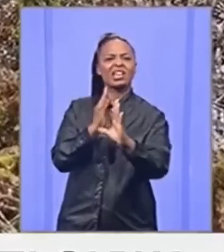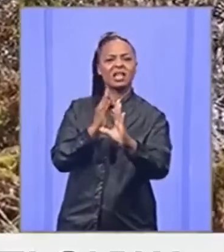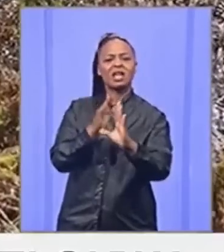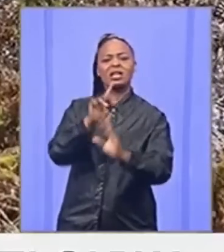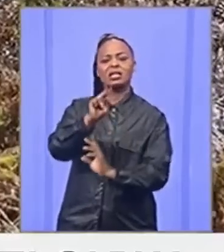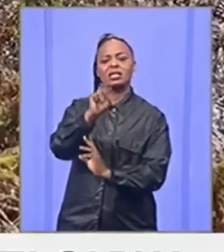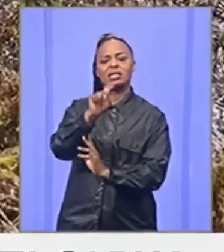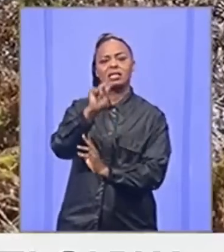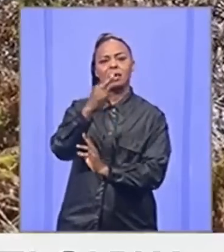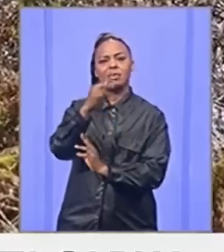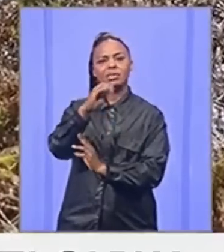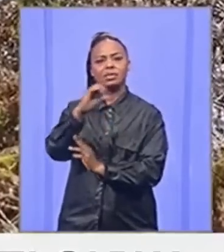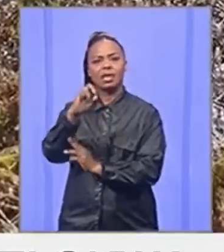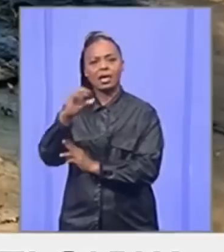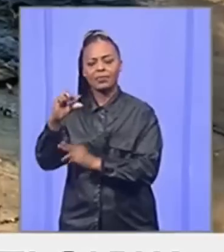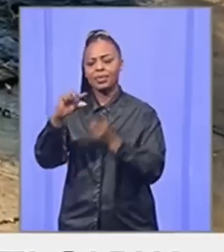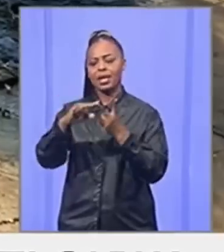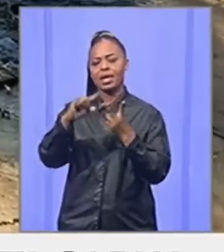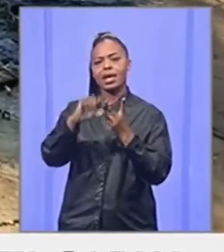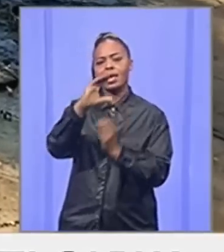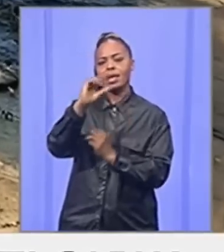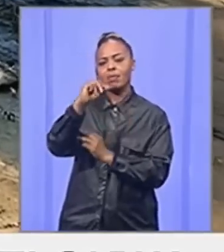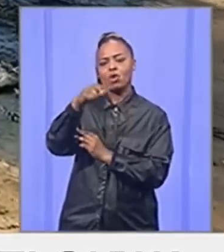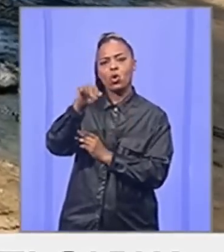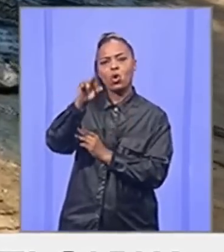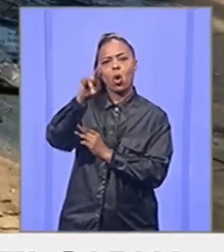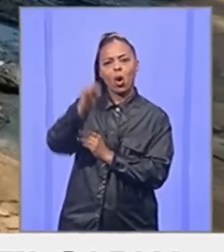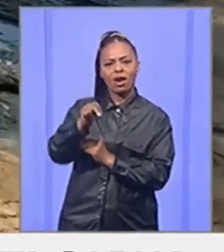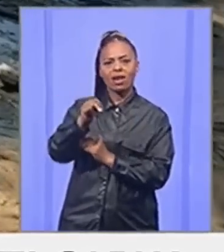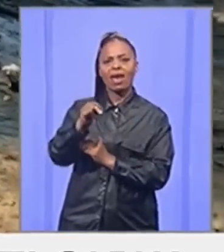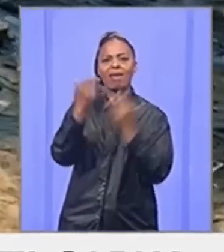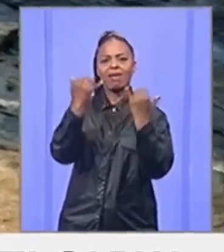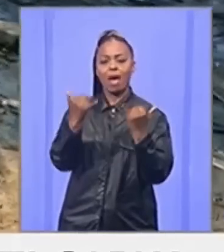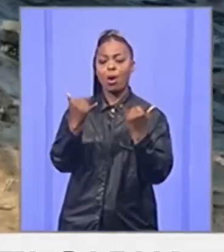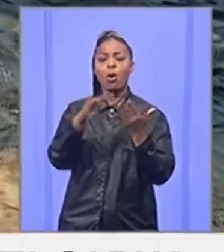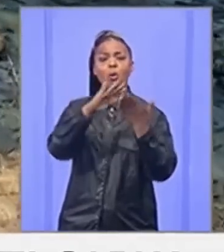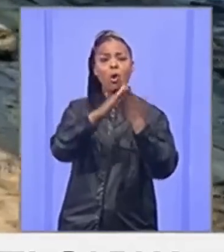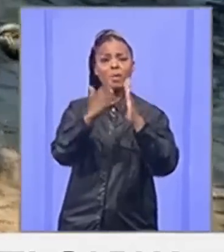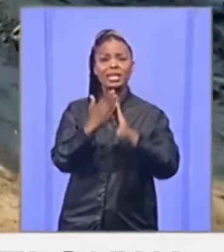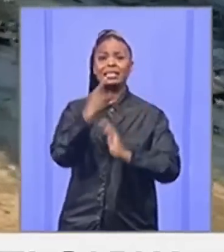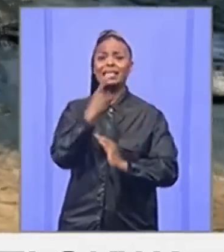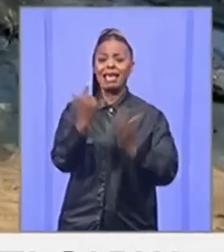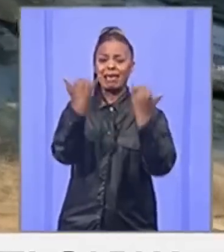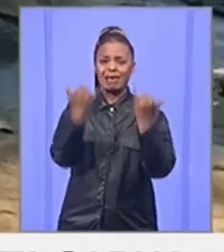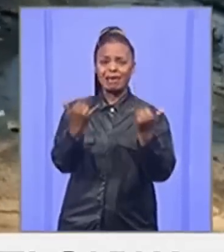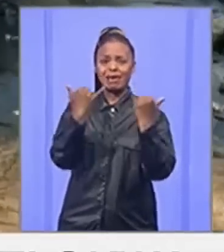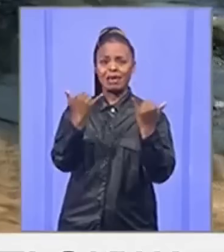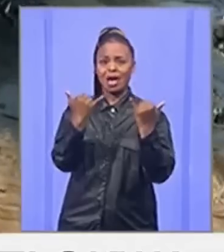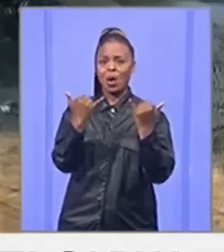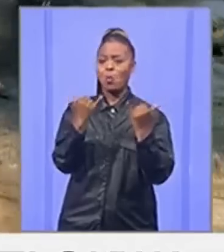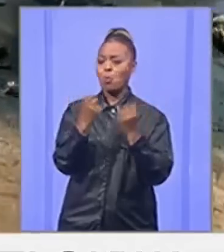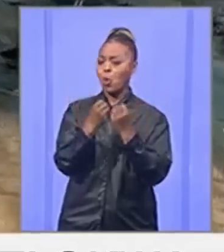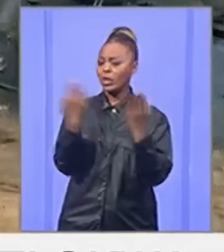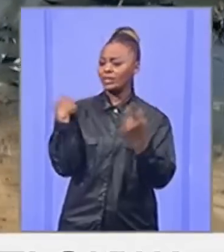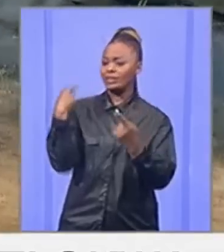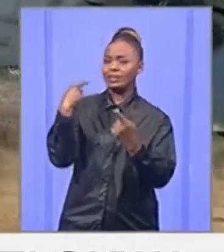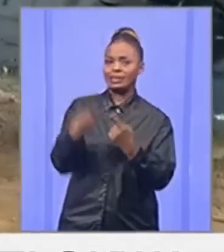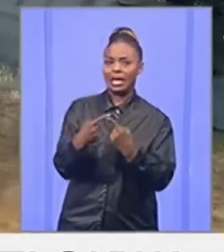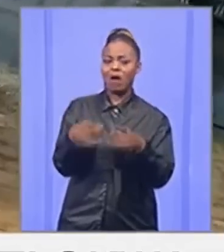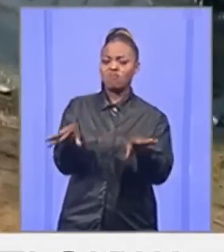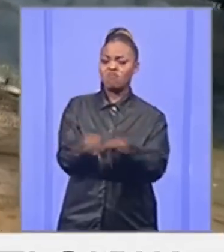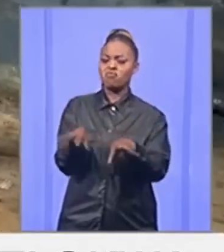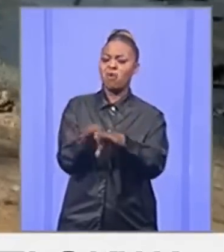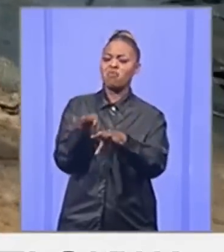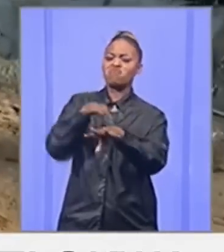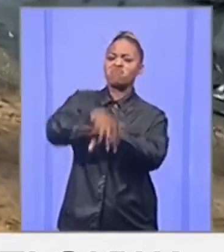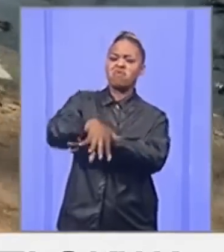location la Capricorn Park a tikologong ya botlokwa. Badudi ba re ba na le tekano ya ngwaga ba gotleletse monkgo wa kelela tshila yo ba re go yelela le ka